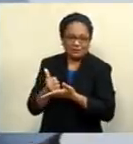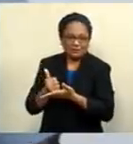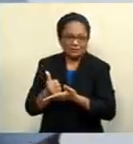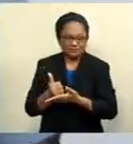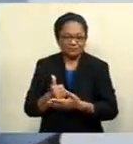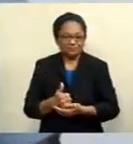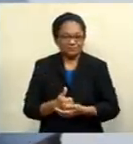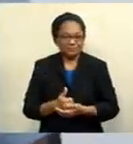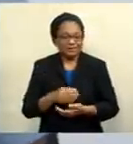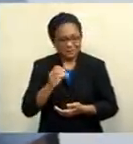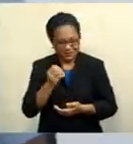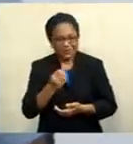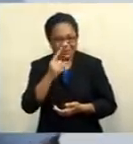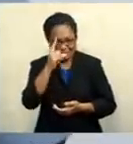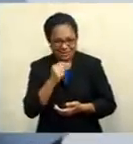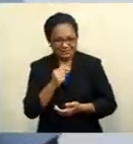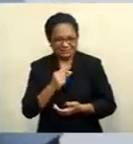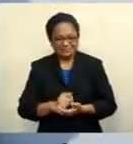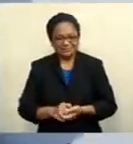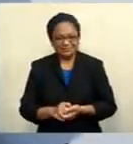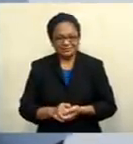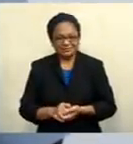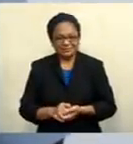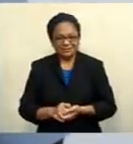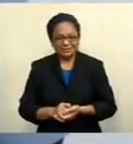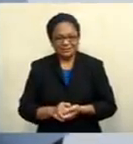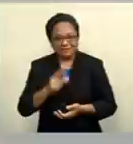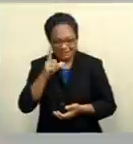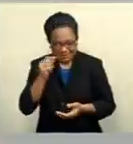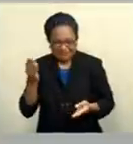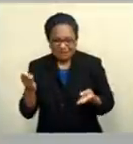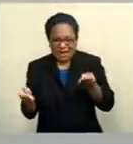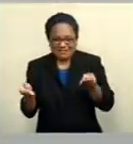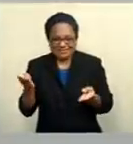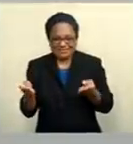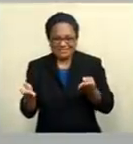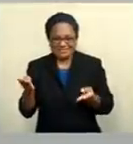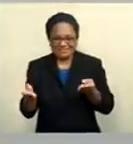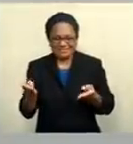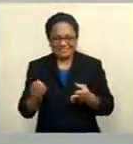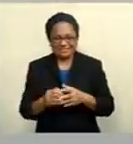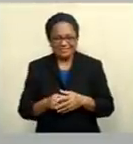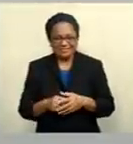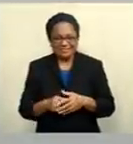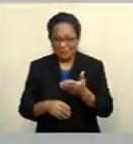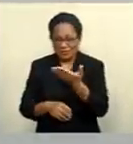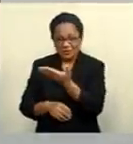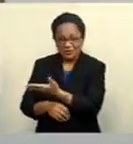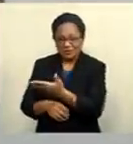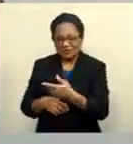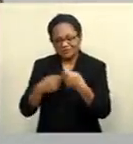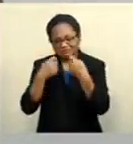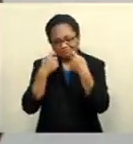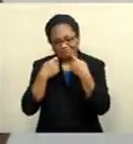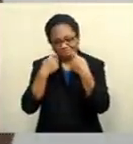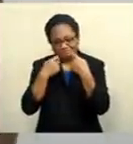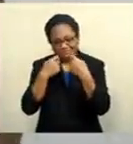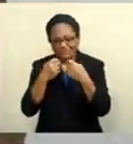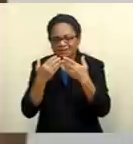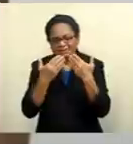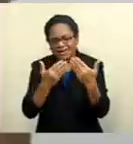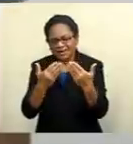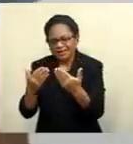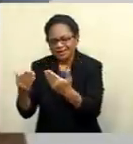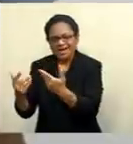yes, I think you can always work yourself around it. The Namalata woman shed tears in thanking those from other